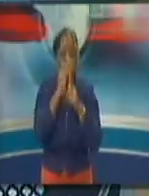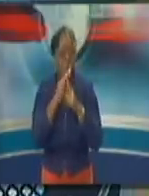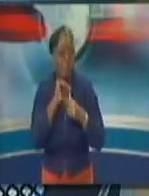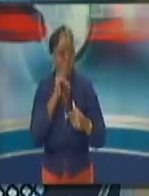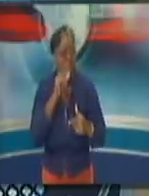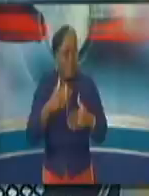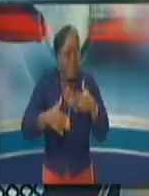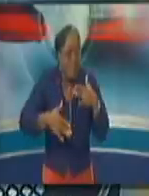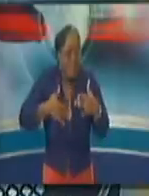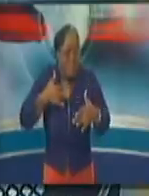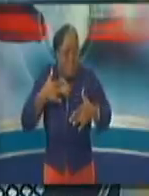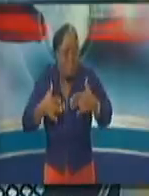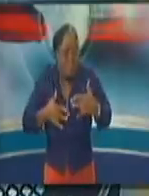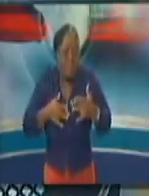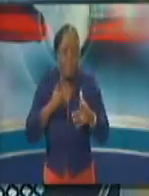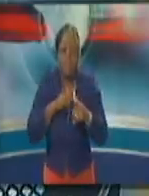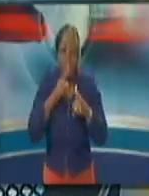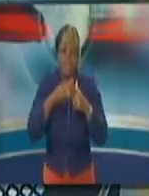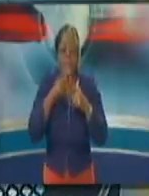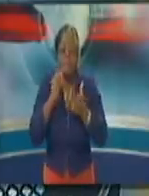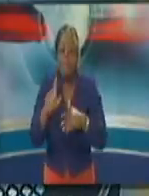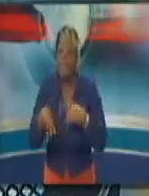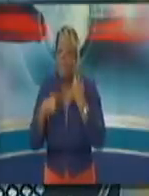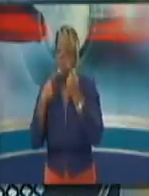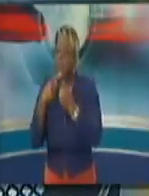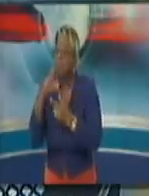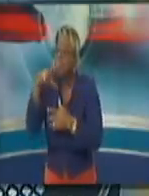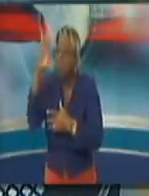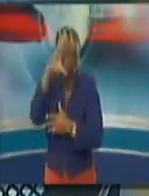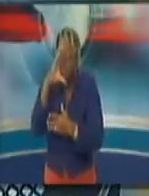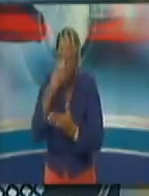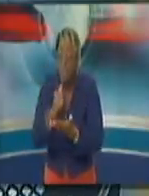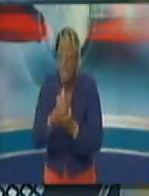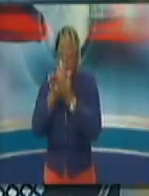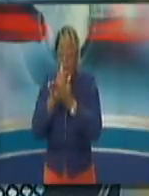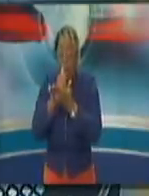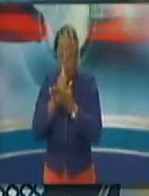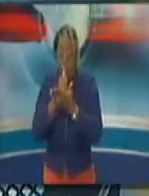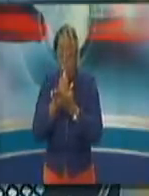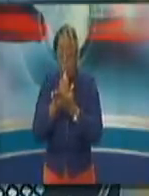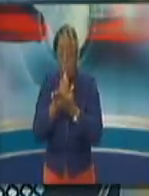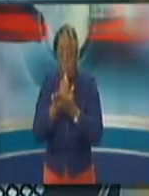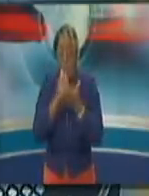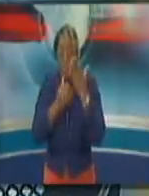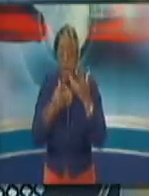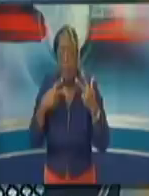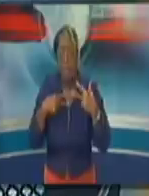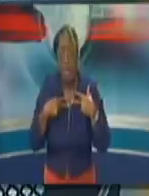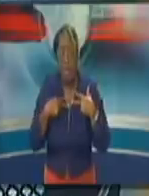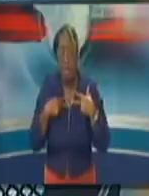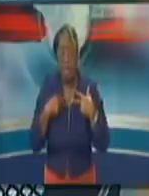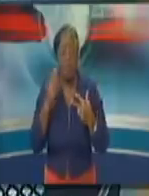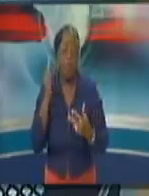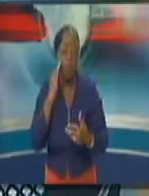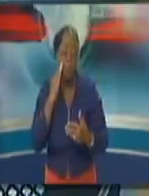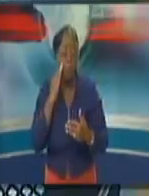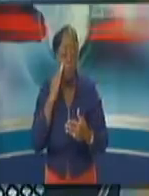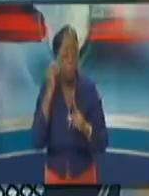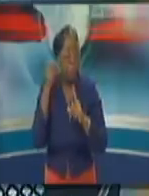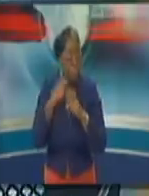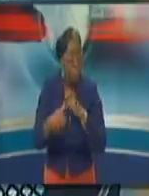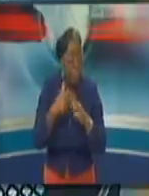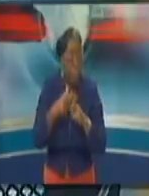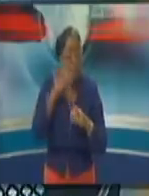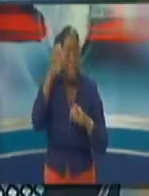general, please reach out to a healthcare provider, because you may be developing symptoms of a mood disorder and you may need